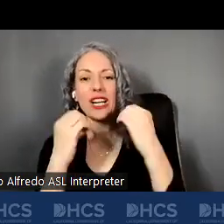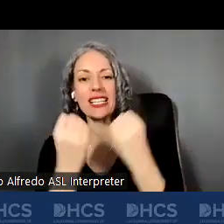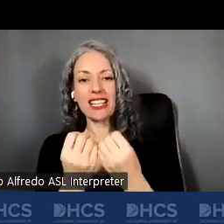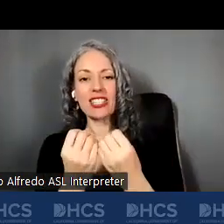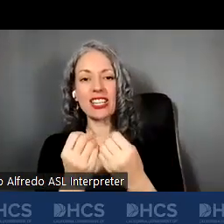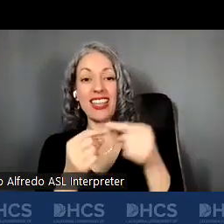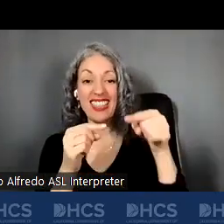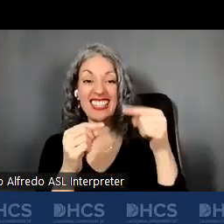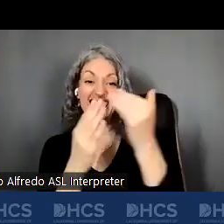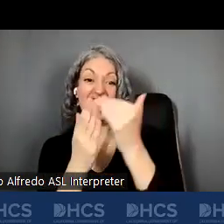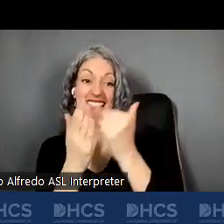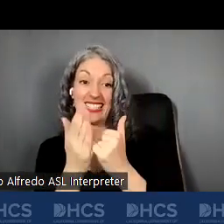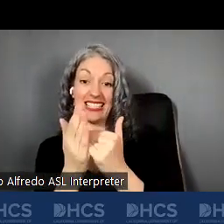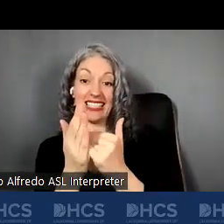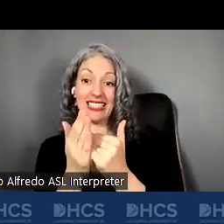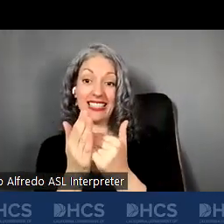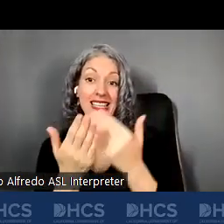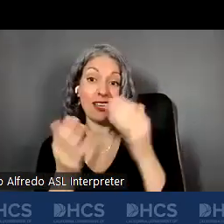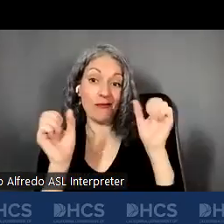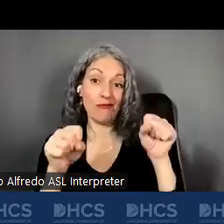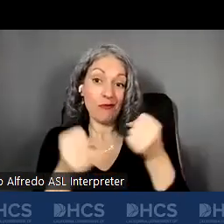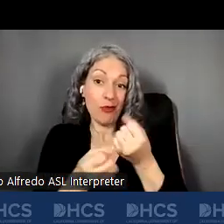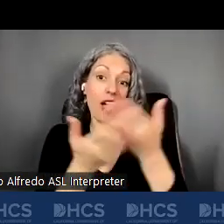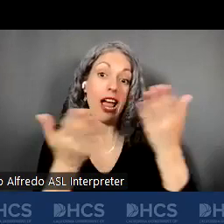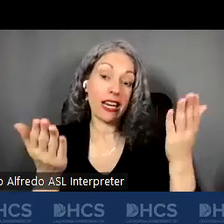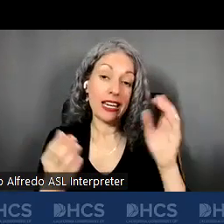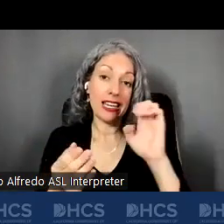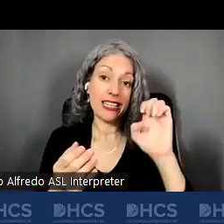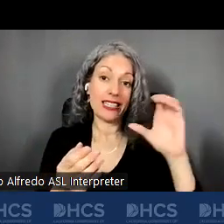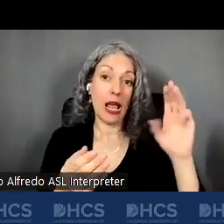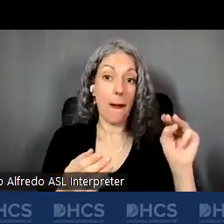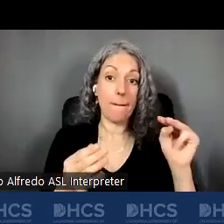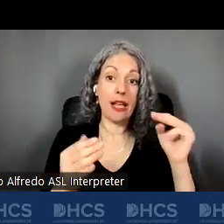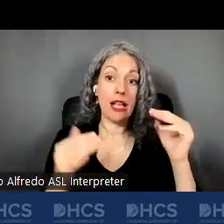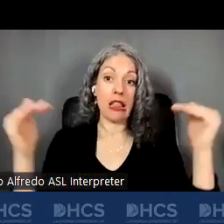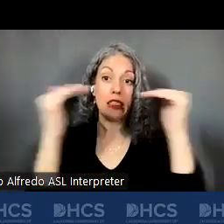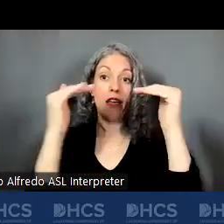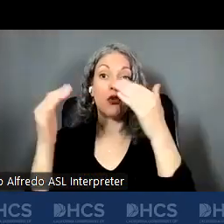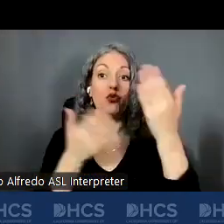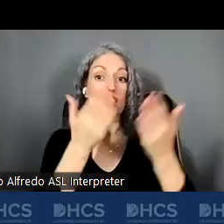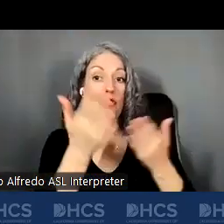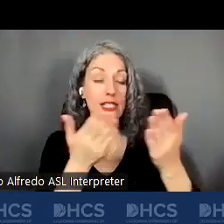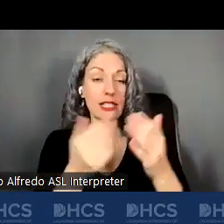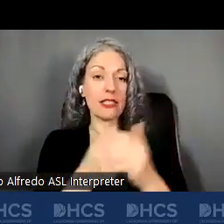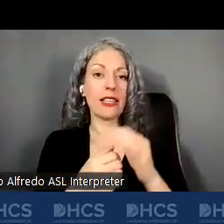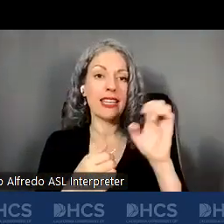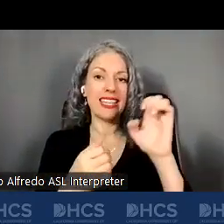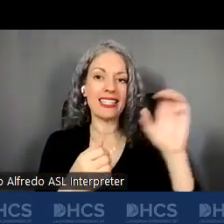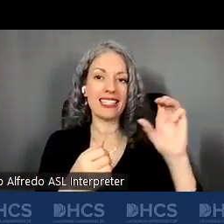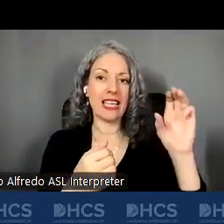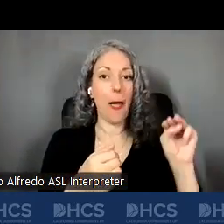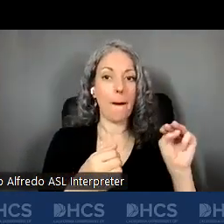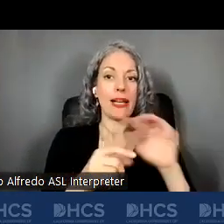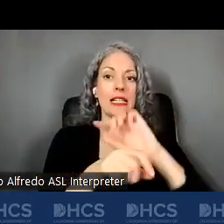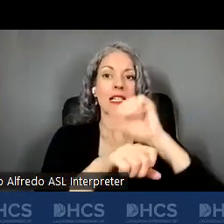this list might, you know, be able to provide ECM level of services. You know, as I mentioned, ECM is really designed to